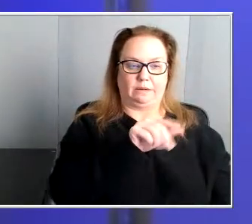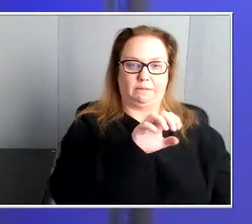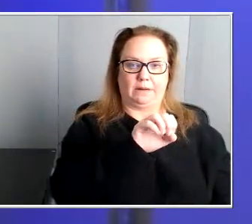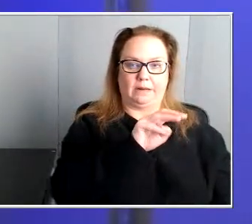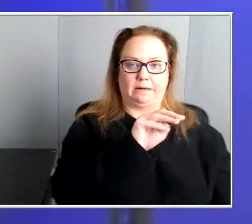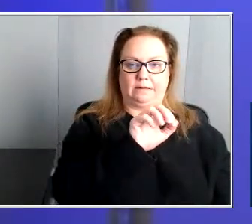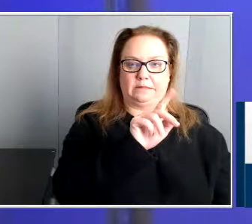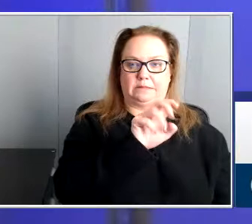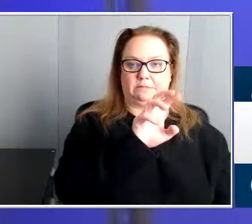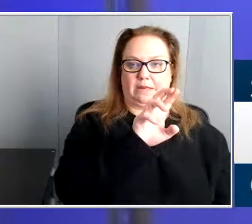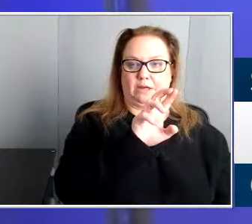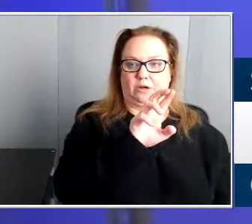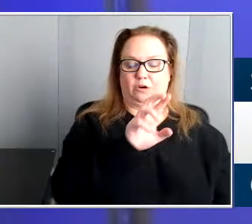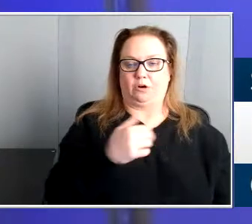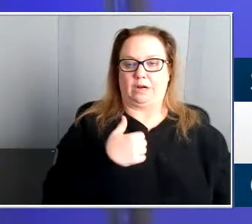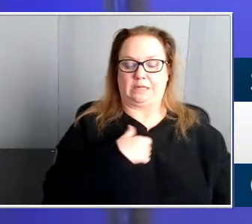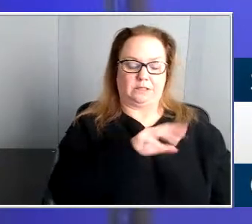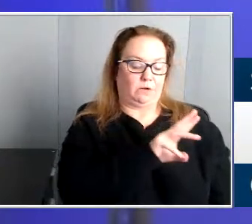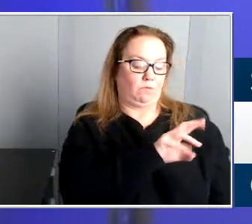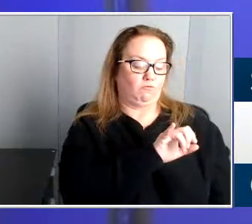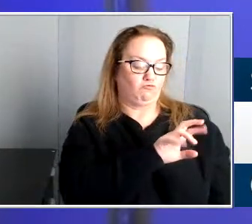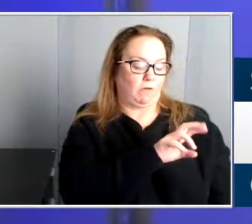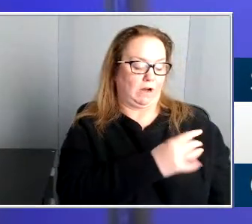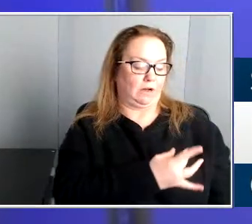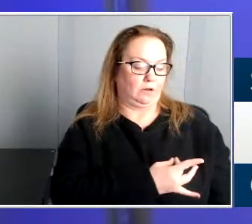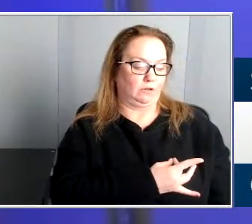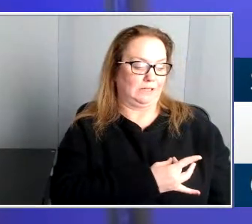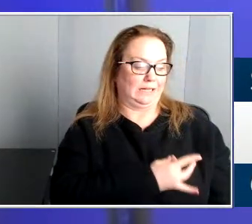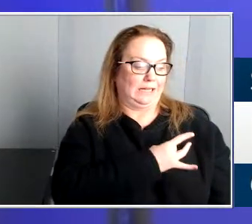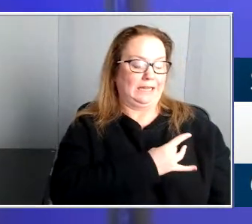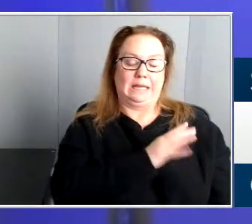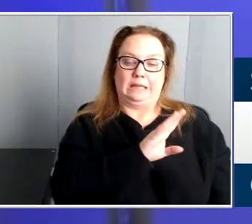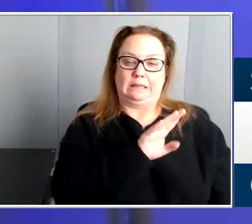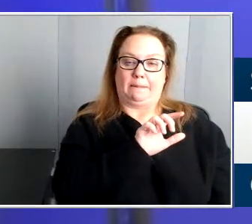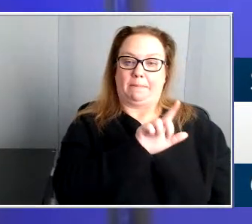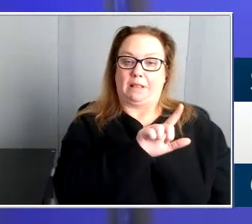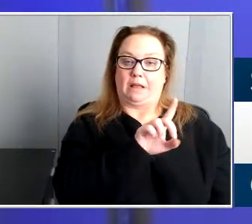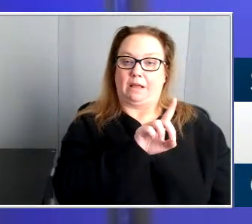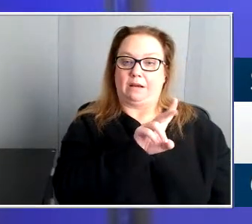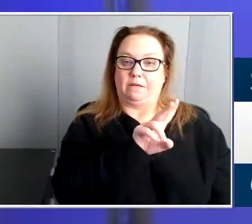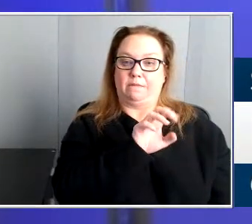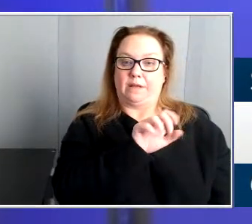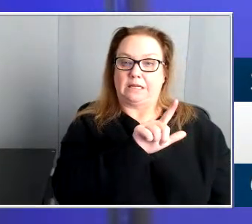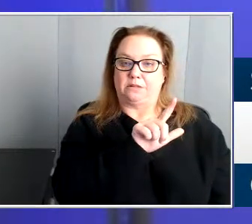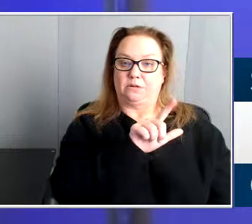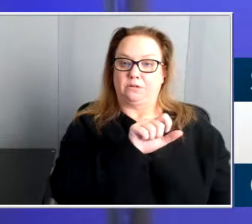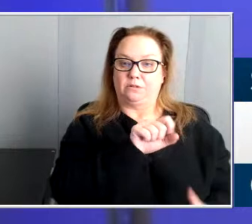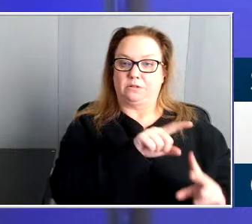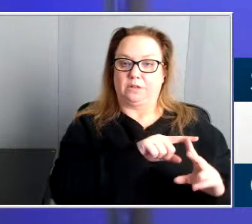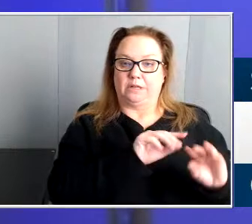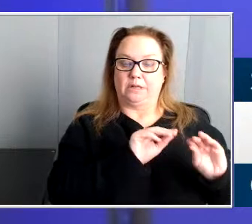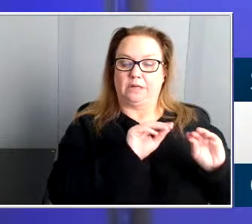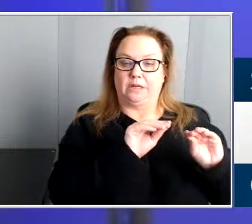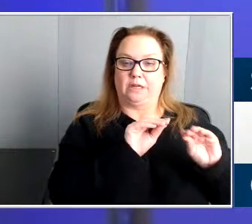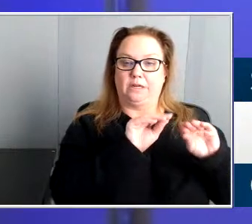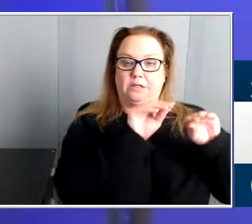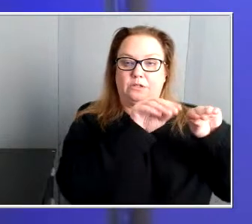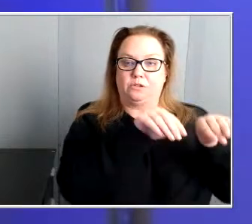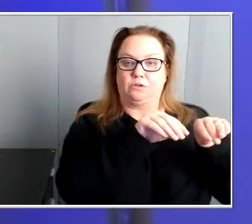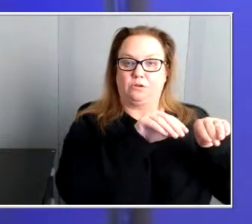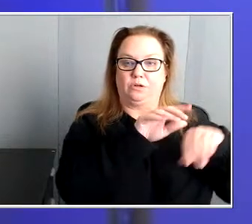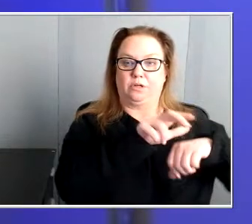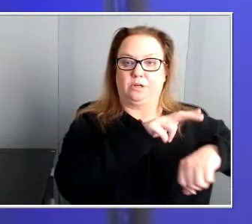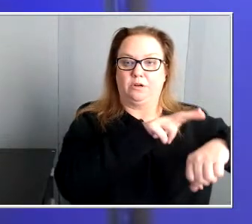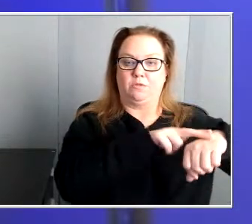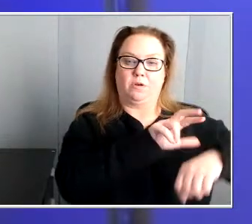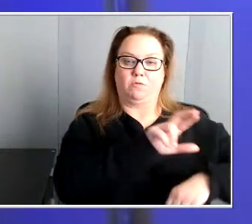have wires that go inside the blood vessels, the great vessels, and insert into usually the right side